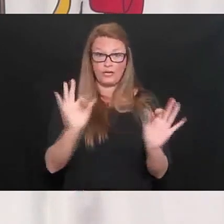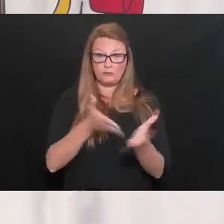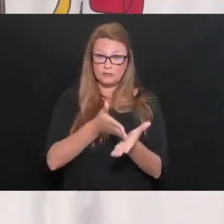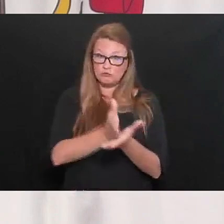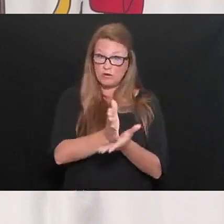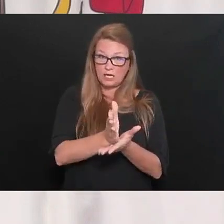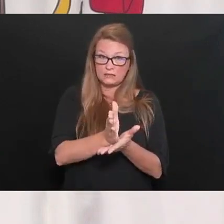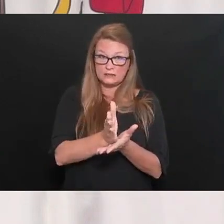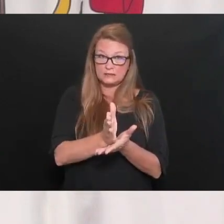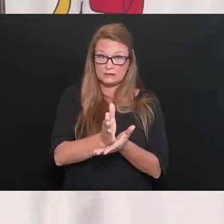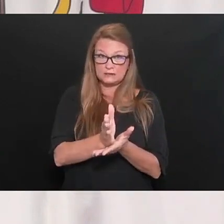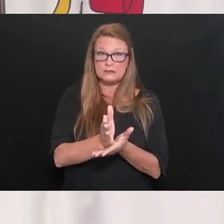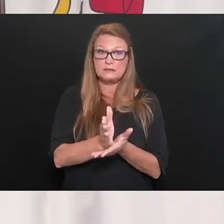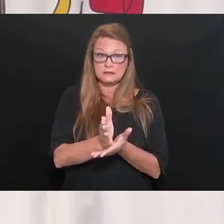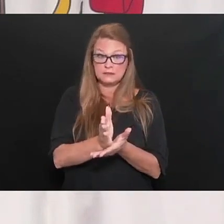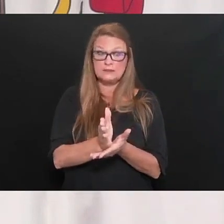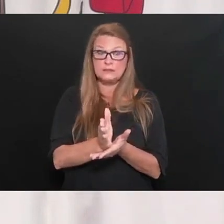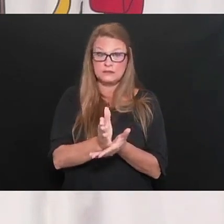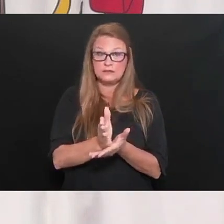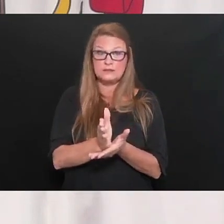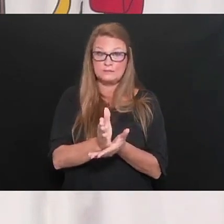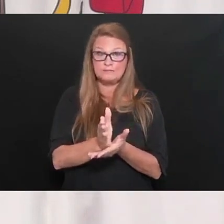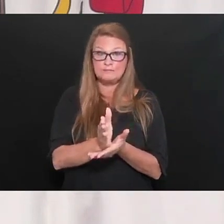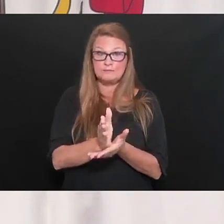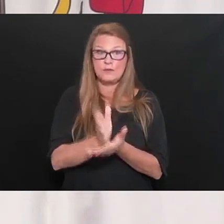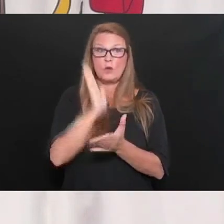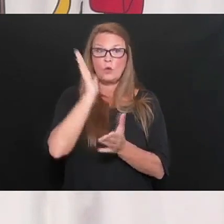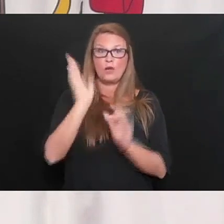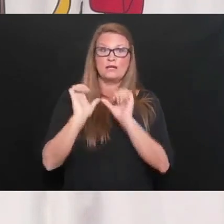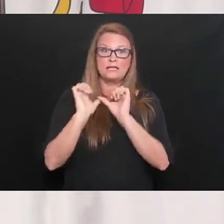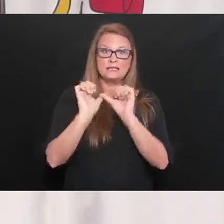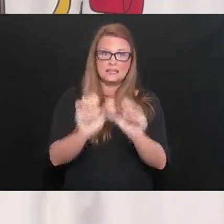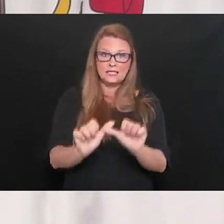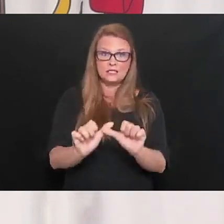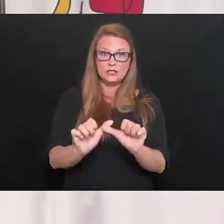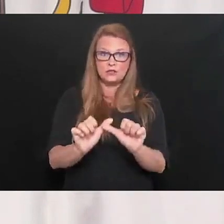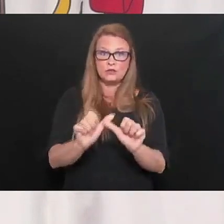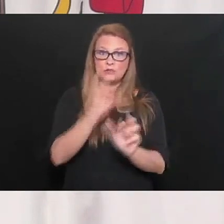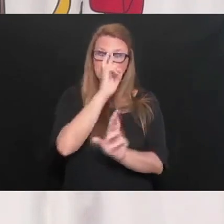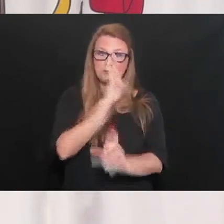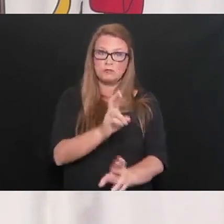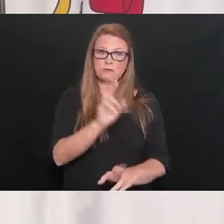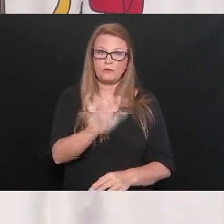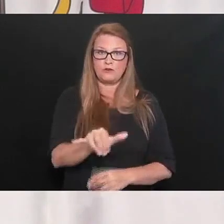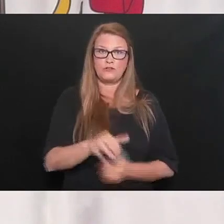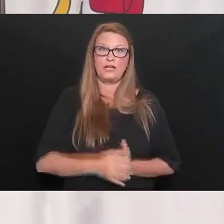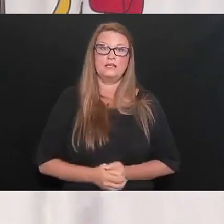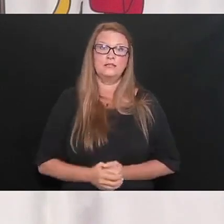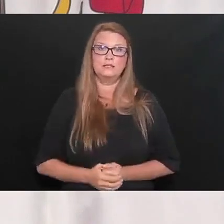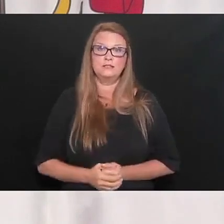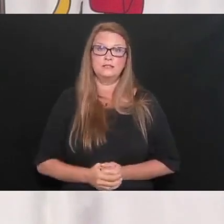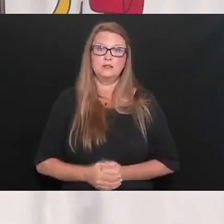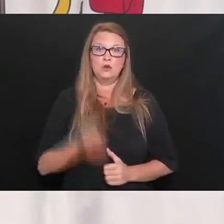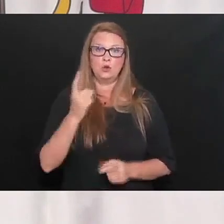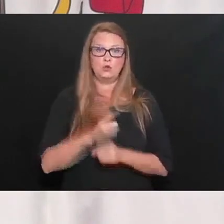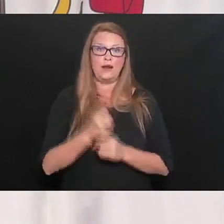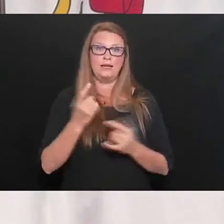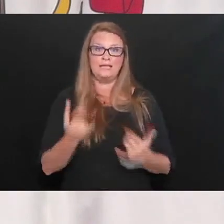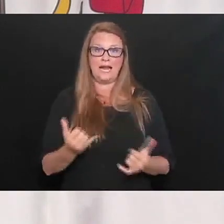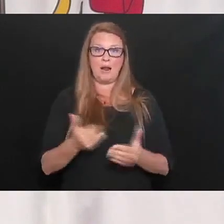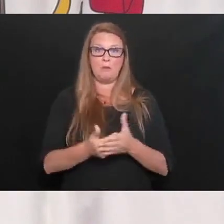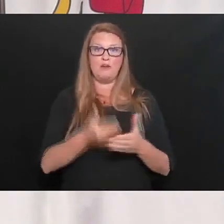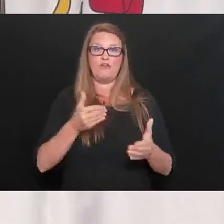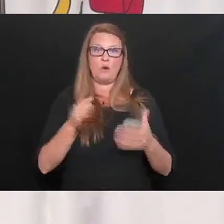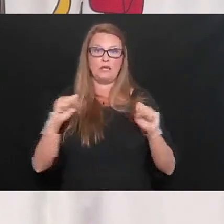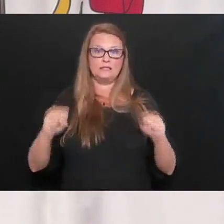all of our freedoms, and we're absolutely going to continue to always be respectful of that. But please, right now, before it gets